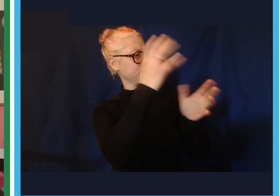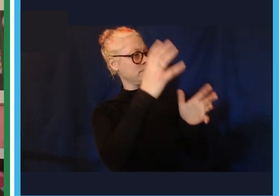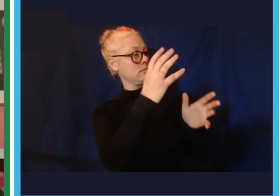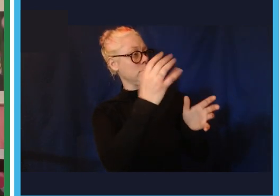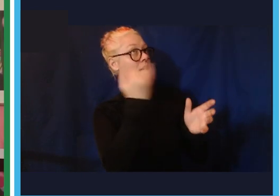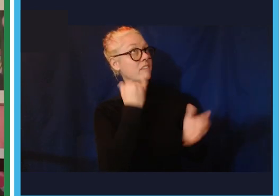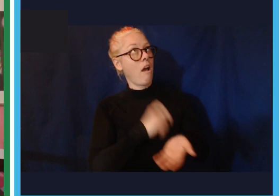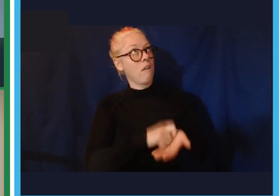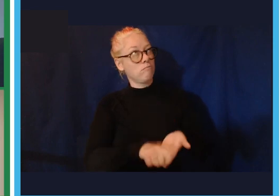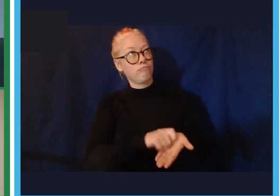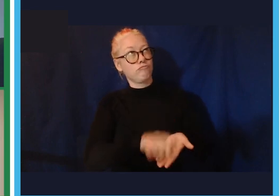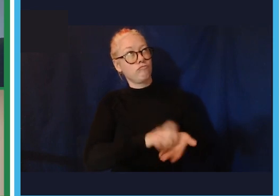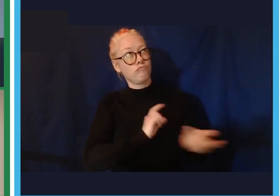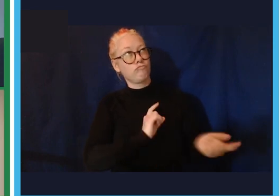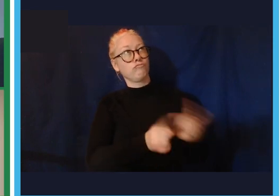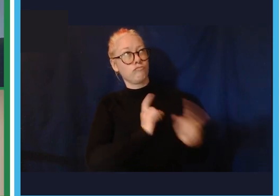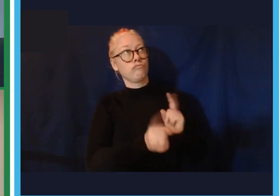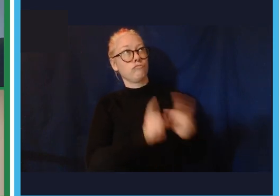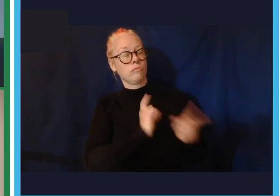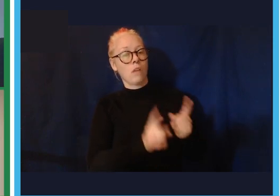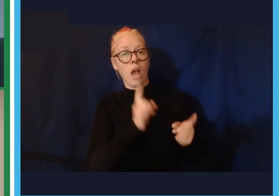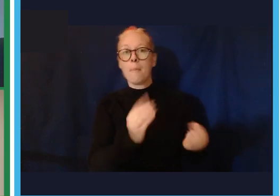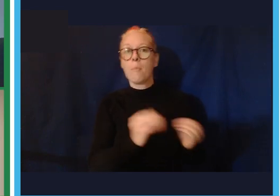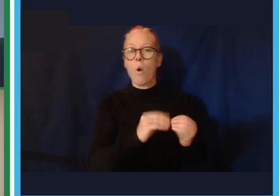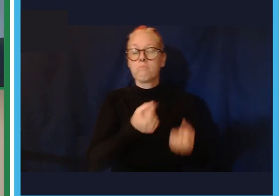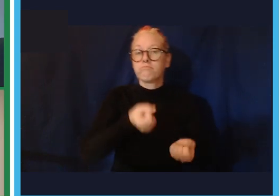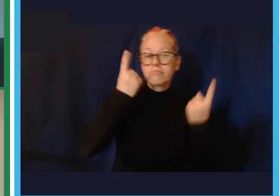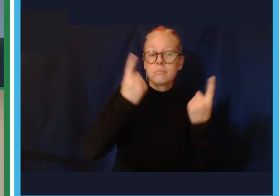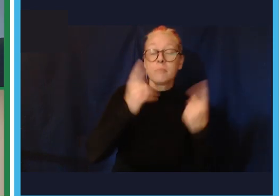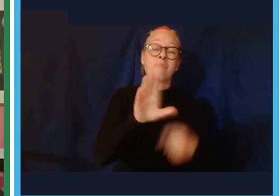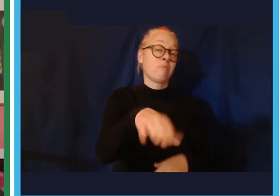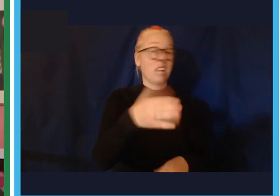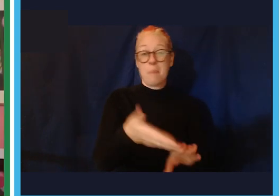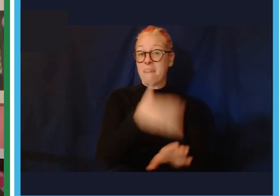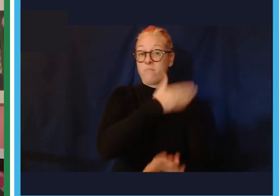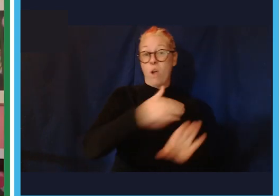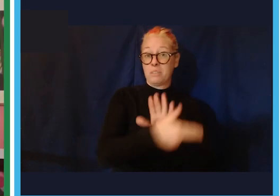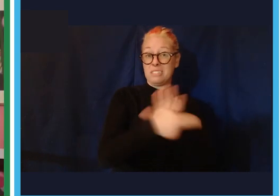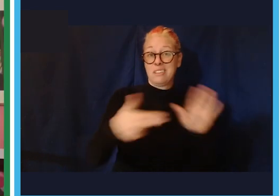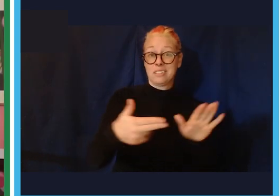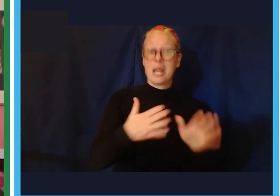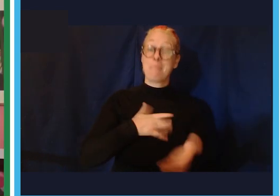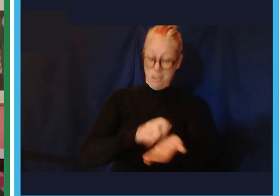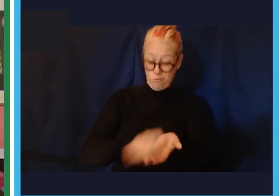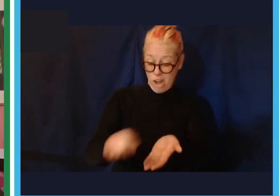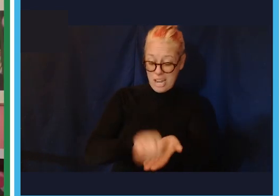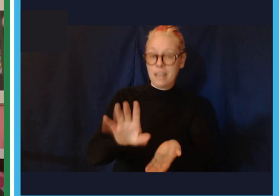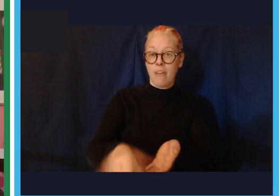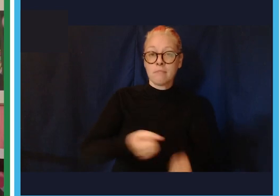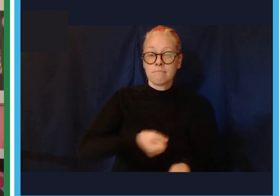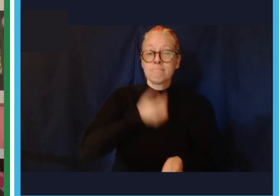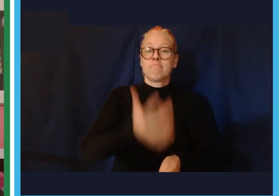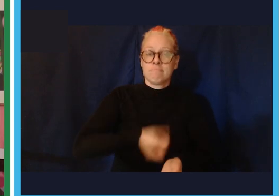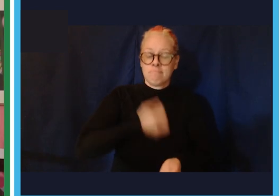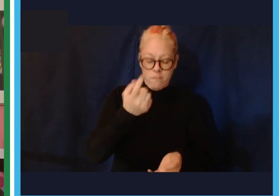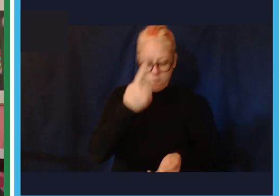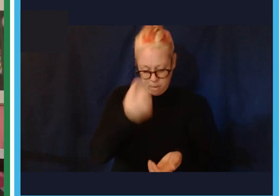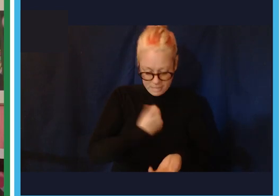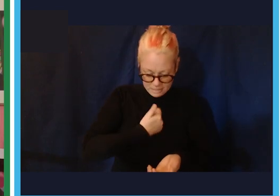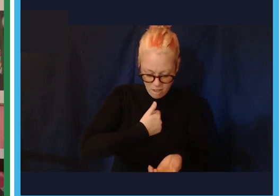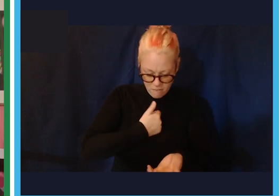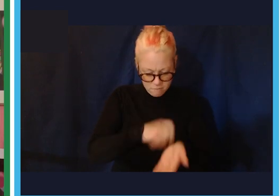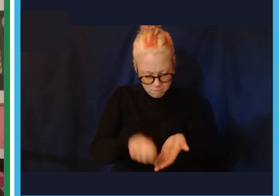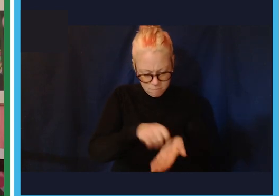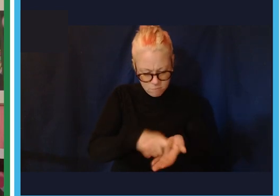was working on this script that was about a school for kids with disabilities that had a lot of